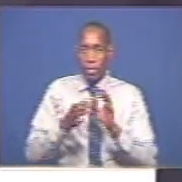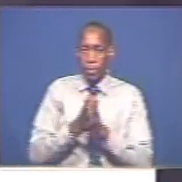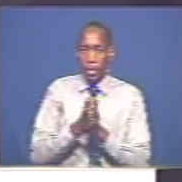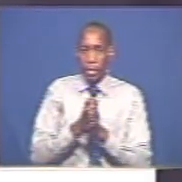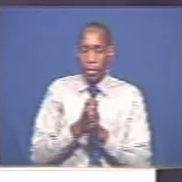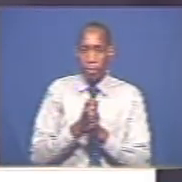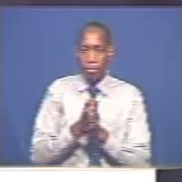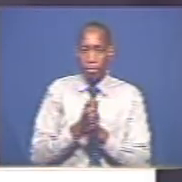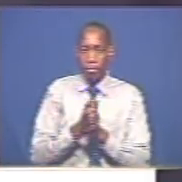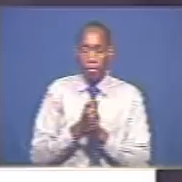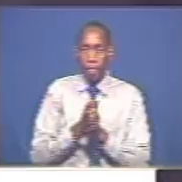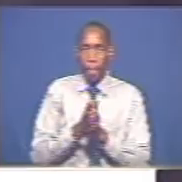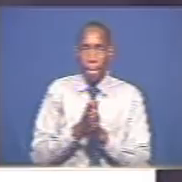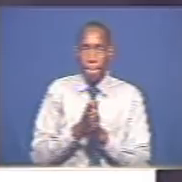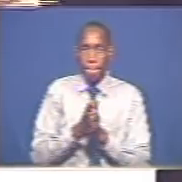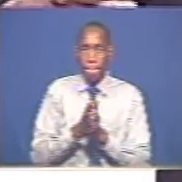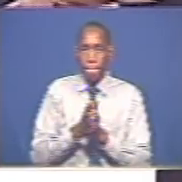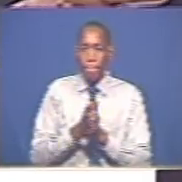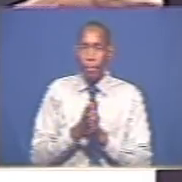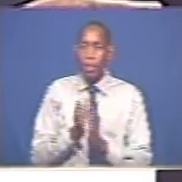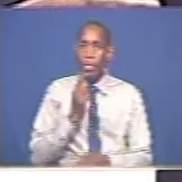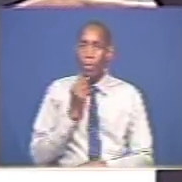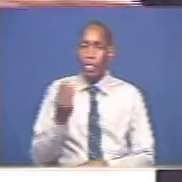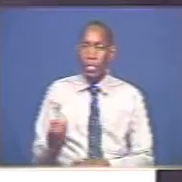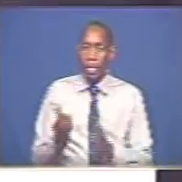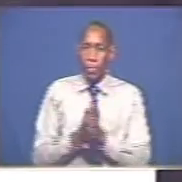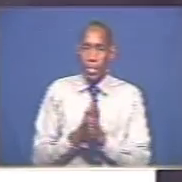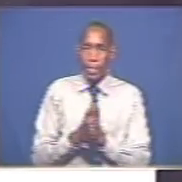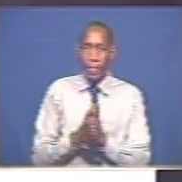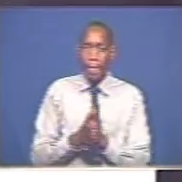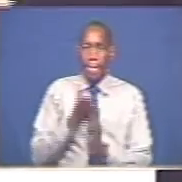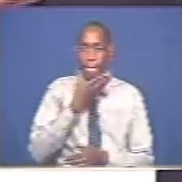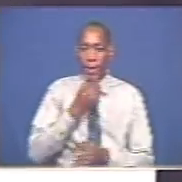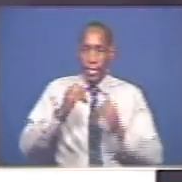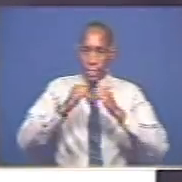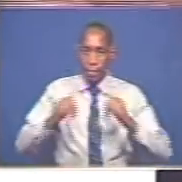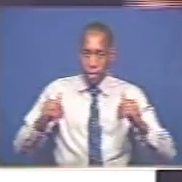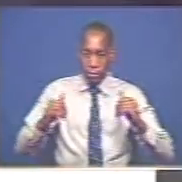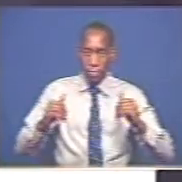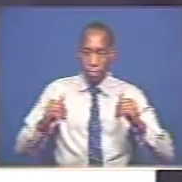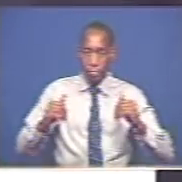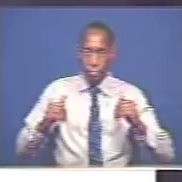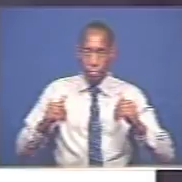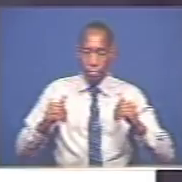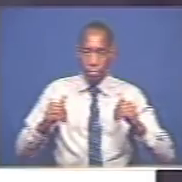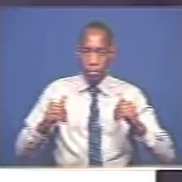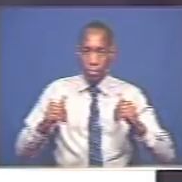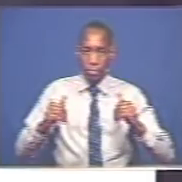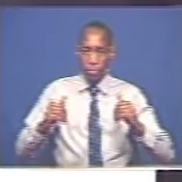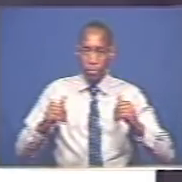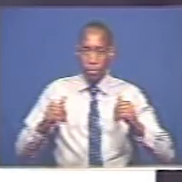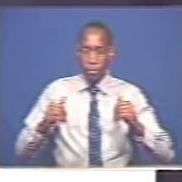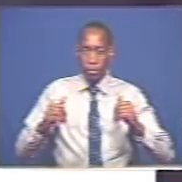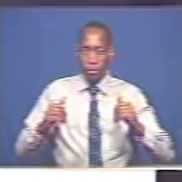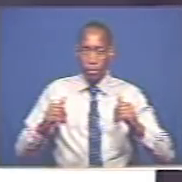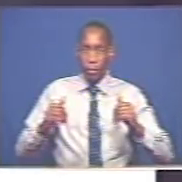delinking of a boy child. And the father, mm-hmm. associated to that delinking between the boy child and the father. And it